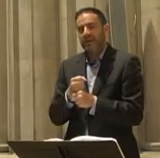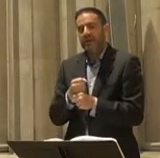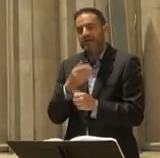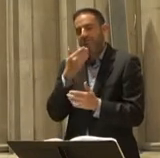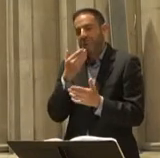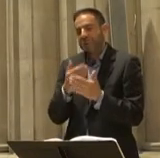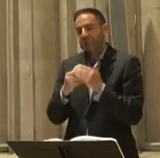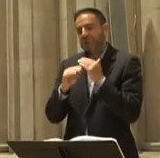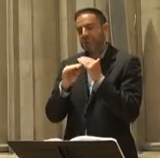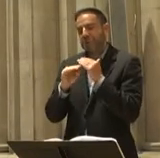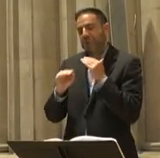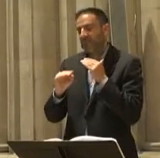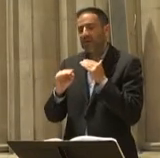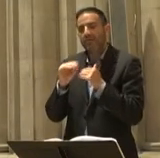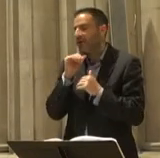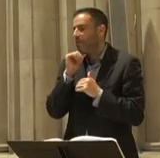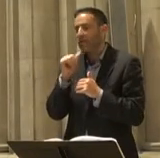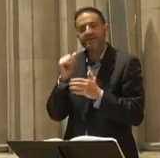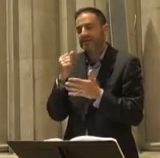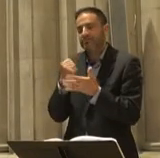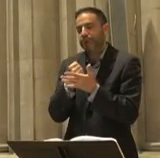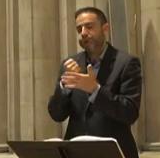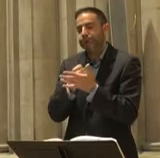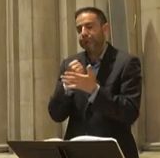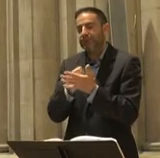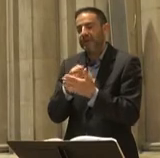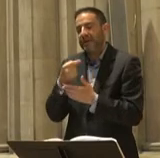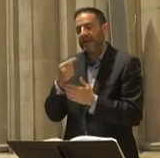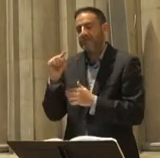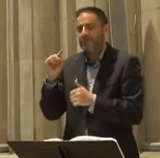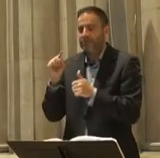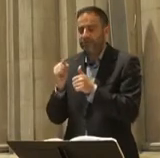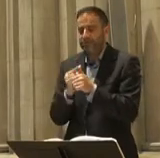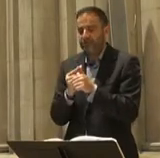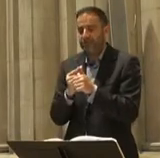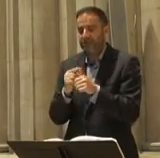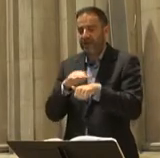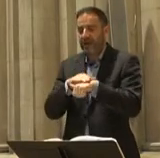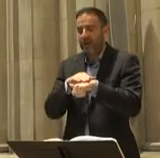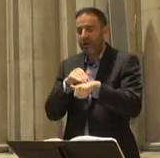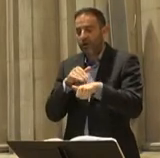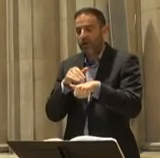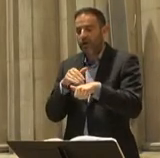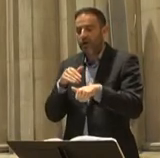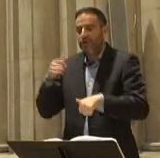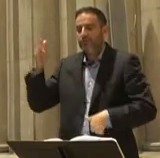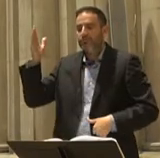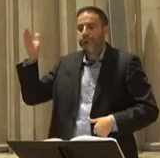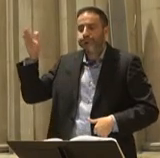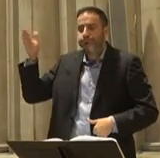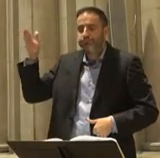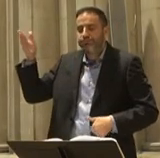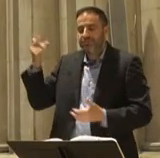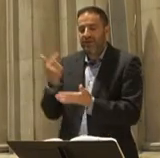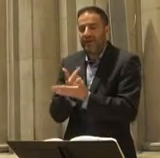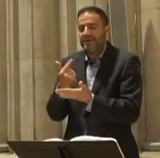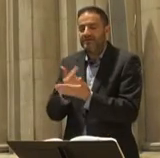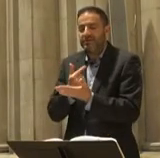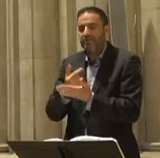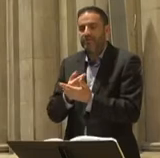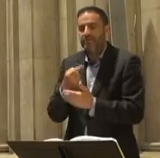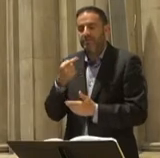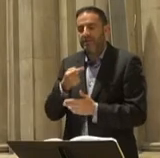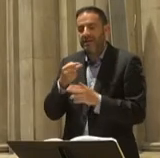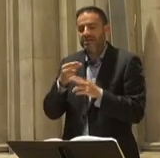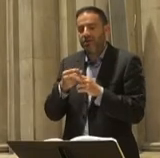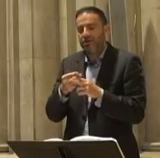status, but was not an apostle. He was one of the first called to be a messenger of the gospel, but he is called